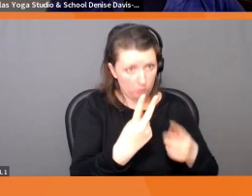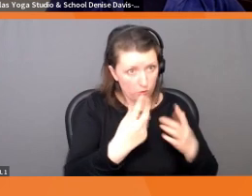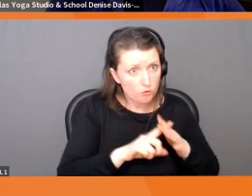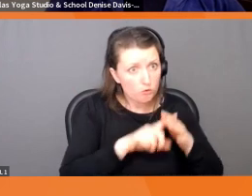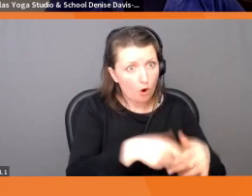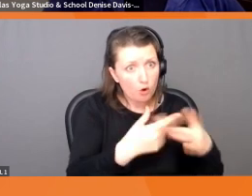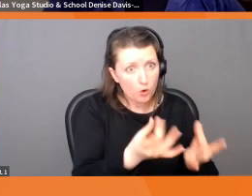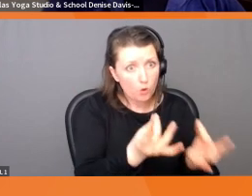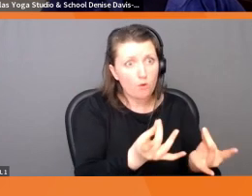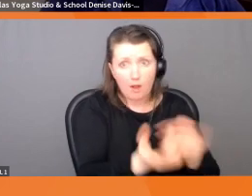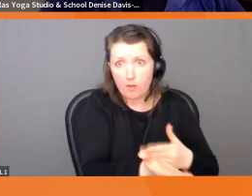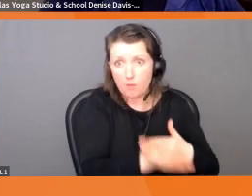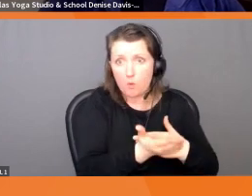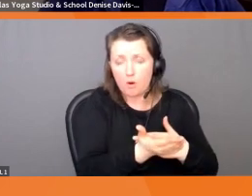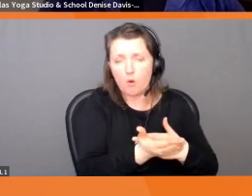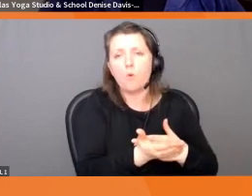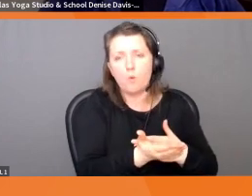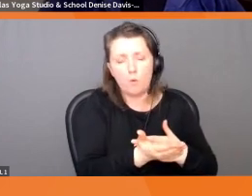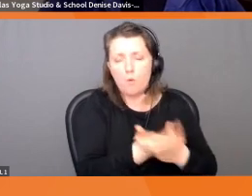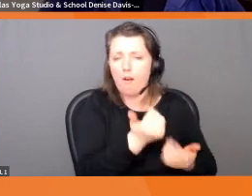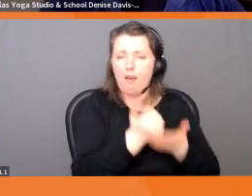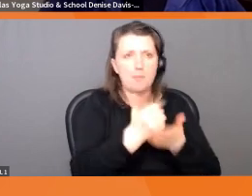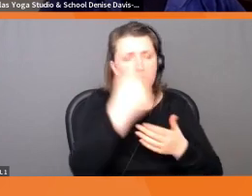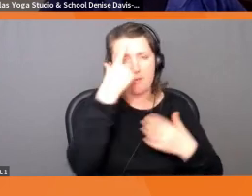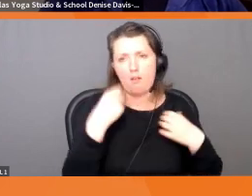not prevent completely